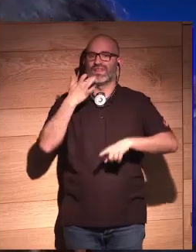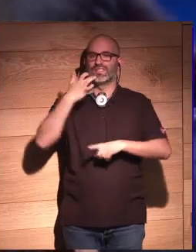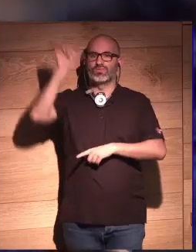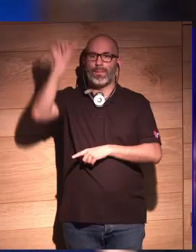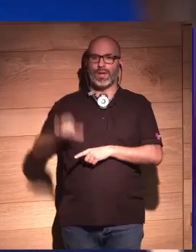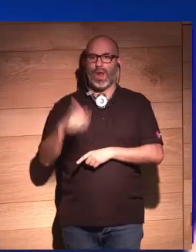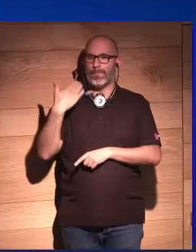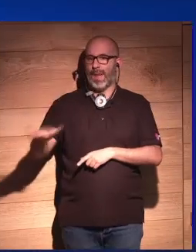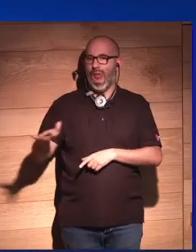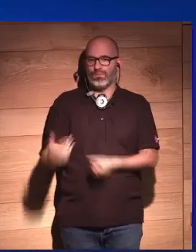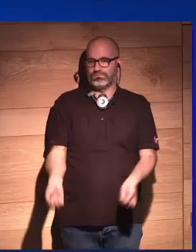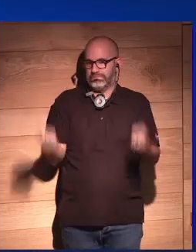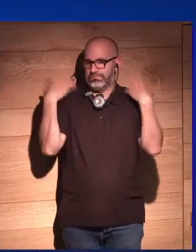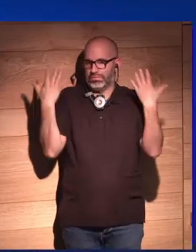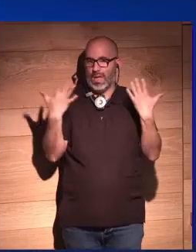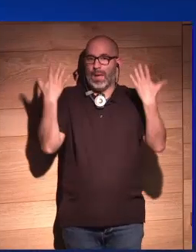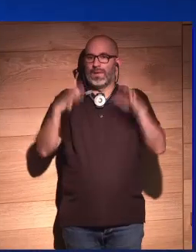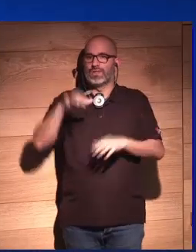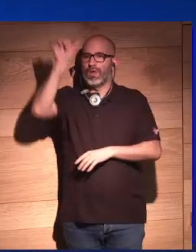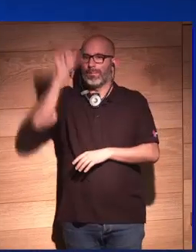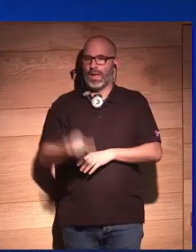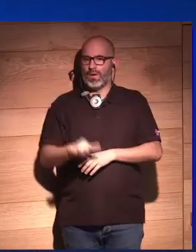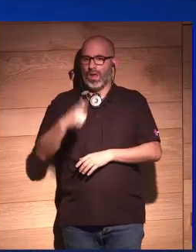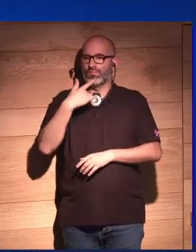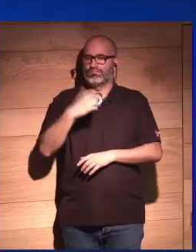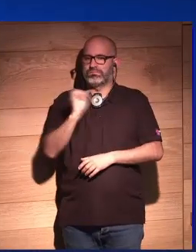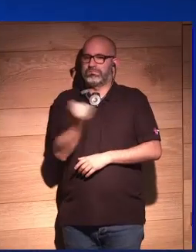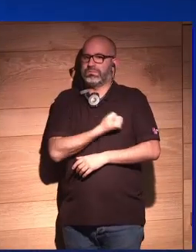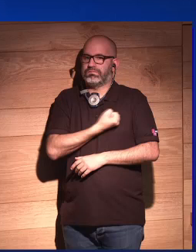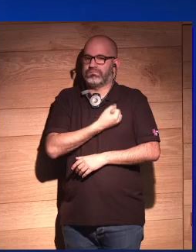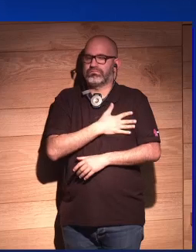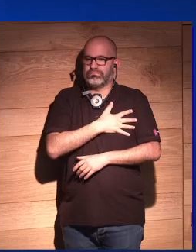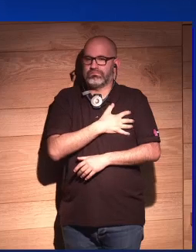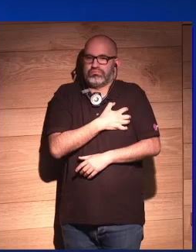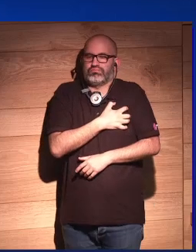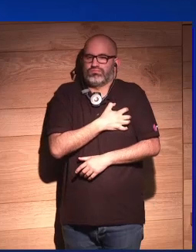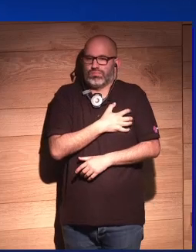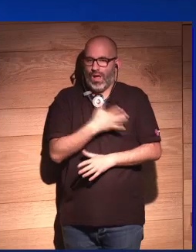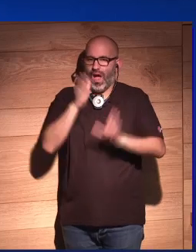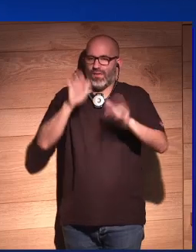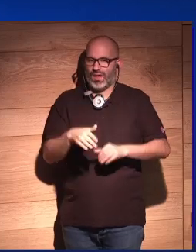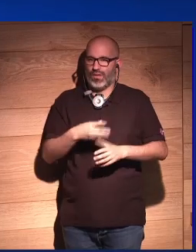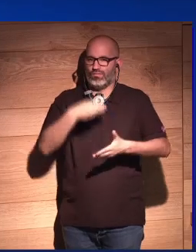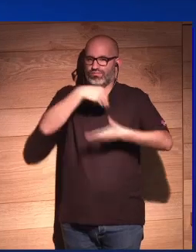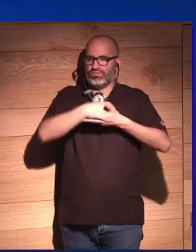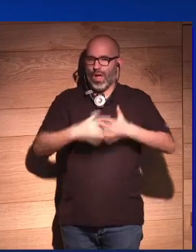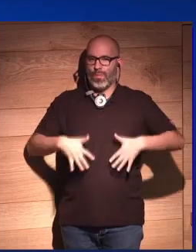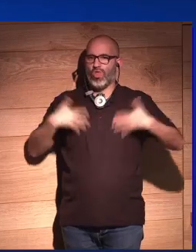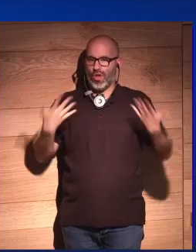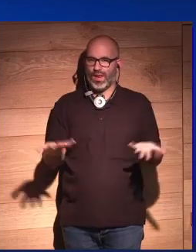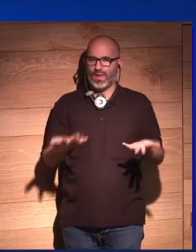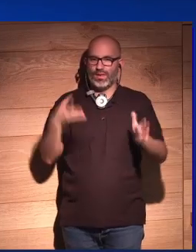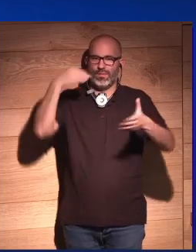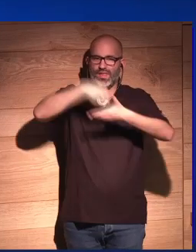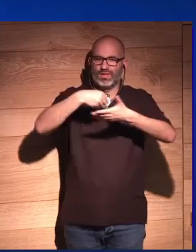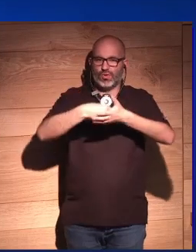it changes my life. You know, like it really, VR is a little bit that way. But the storytelling, the craft of the storytelling